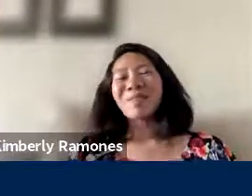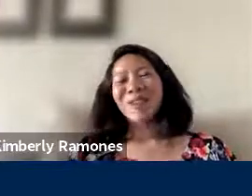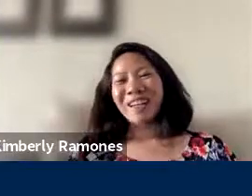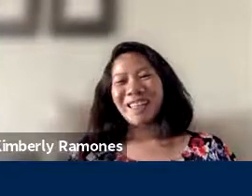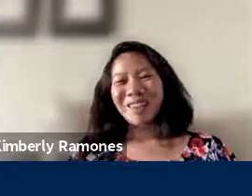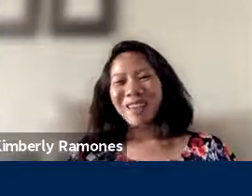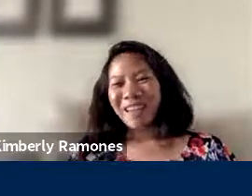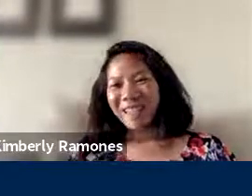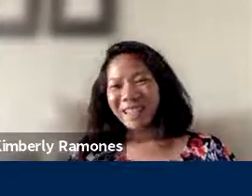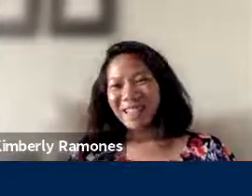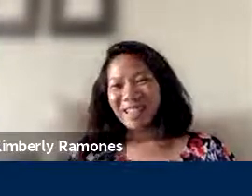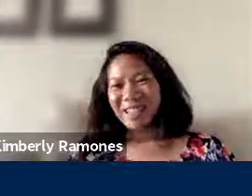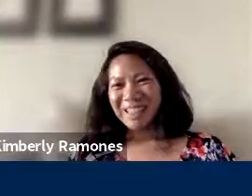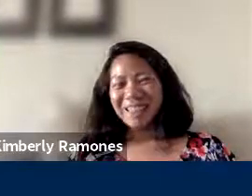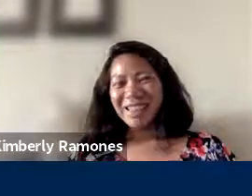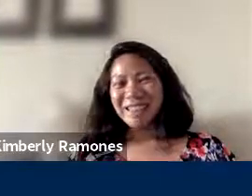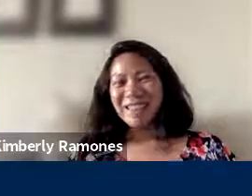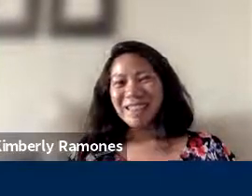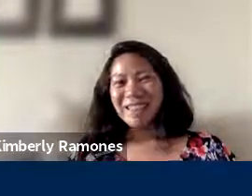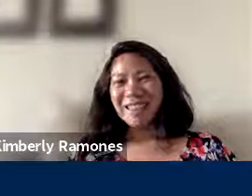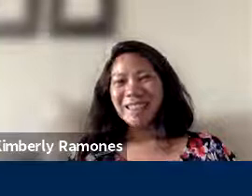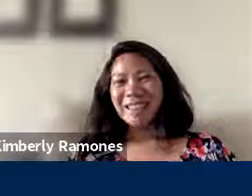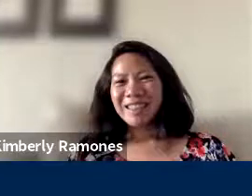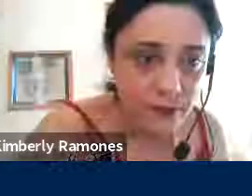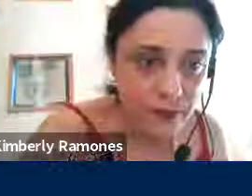I see we're connecting, okay.